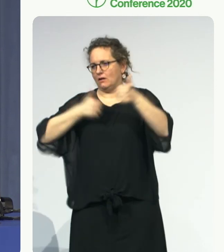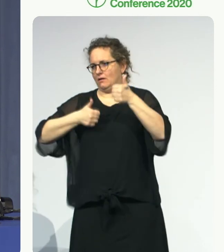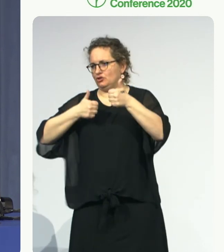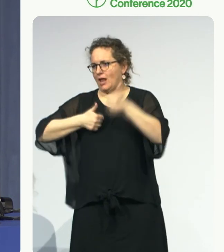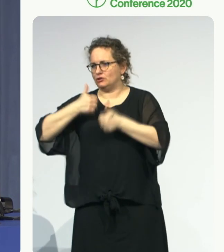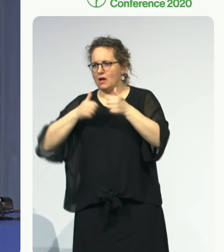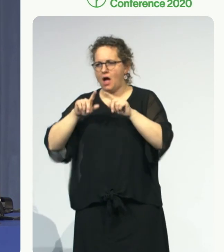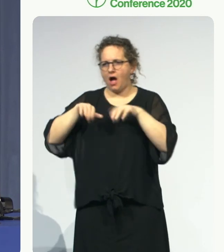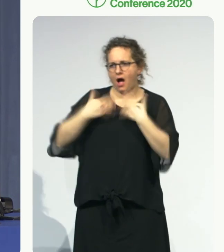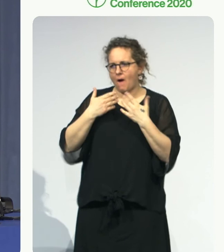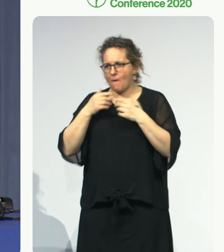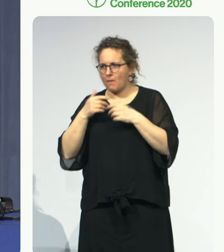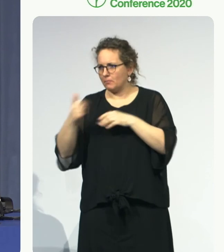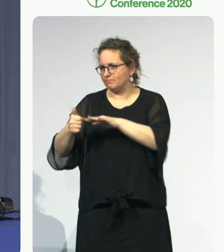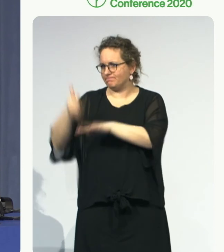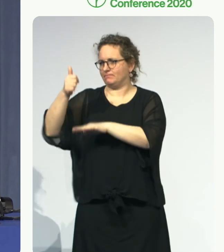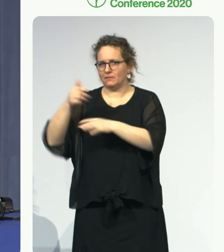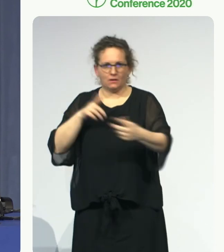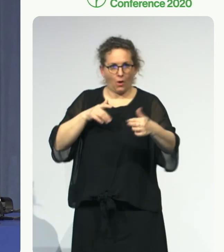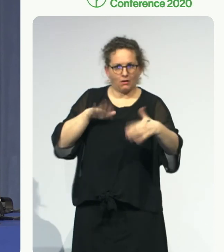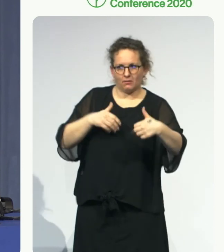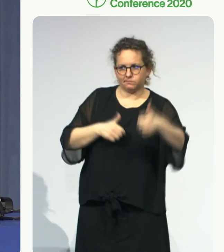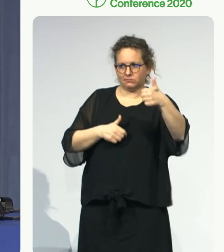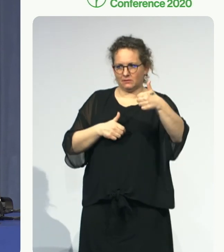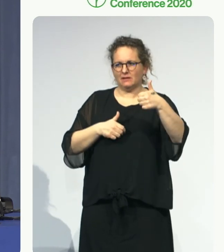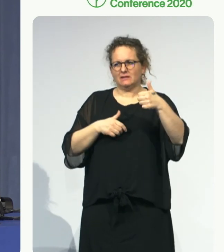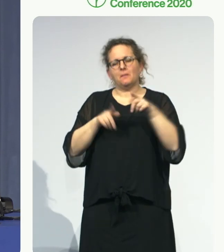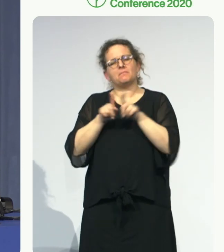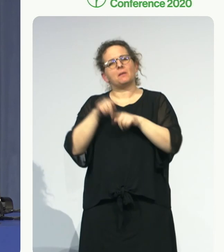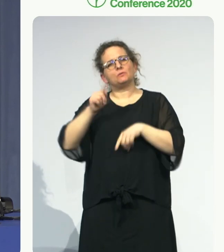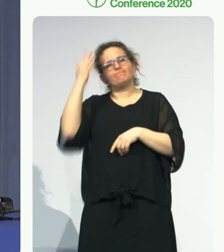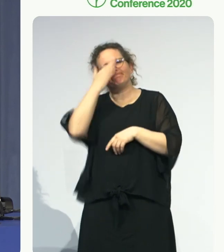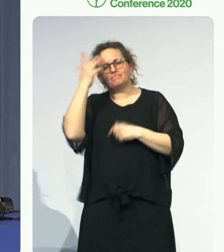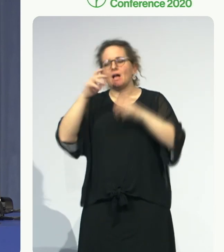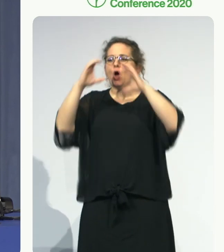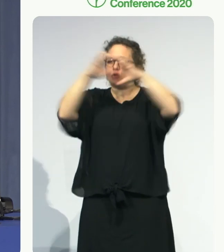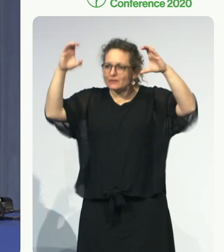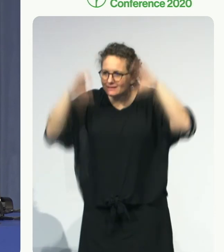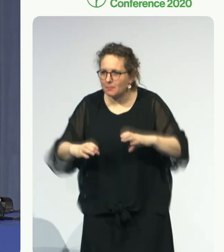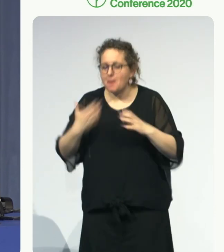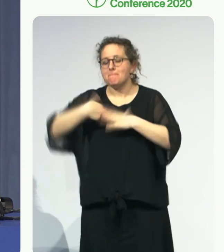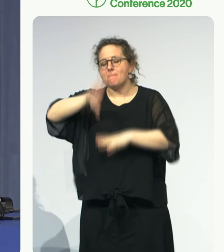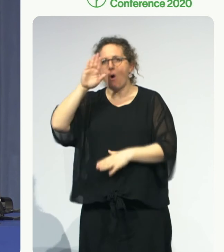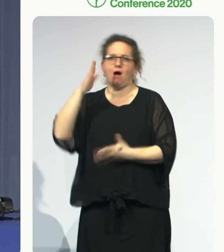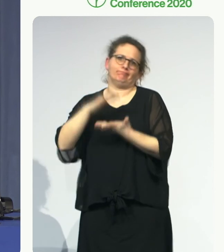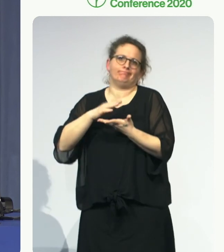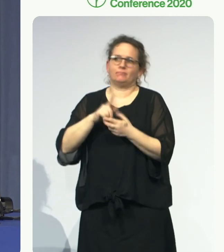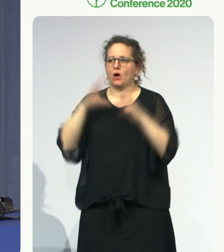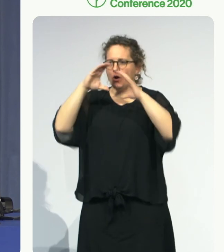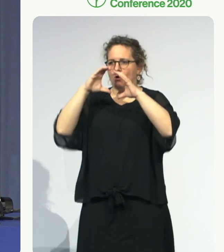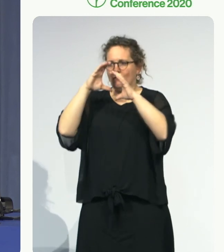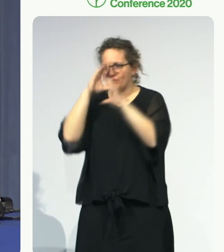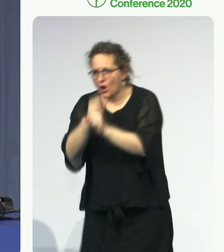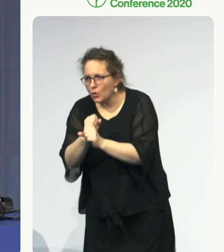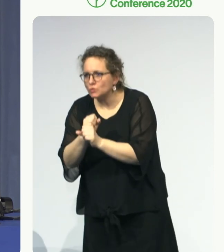education strategy, but a new concept that will set out some focus areas, and inclusion will be a cross-cutting